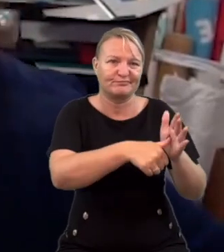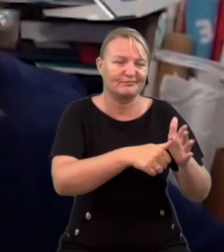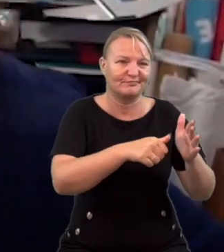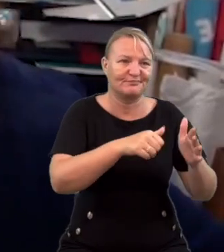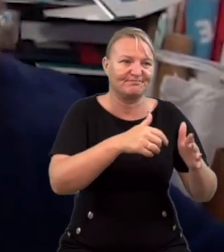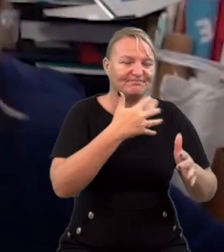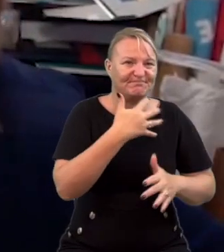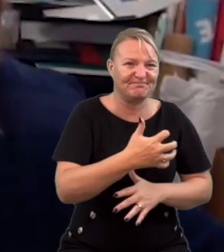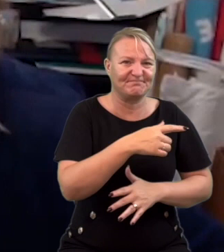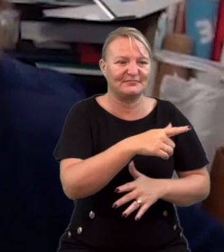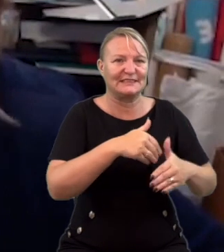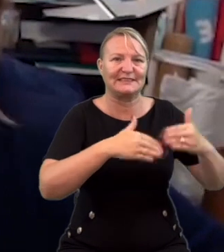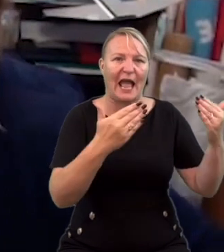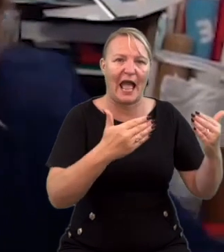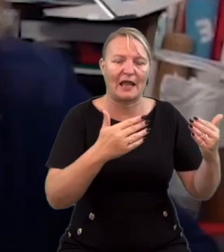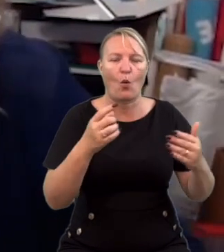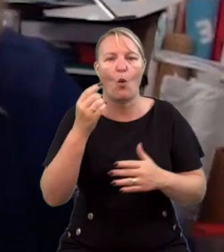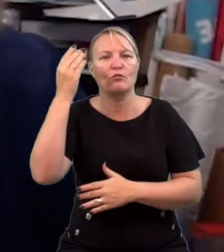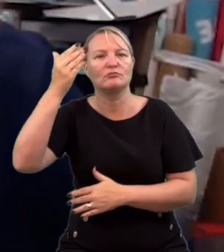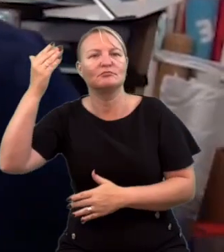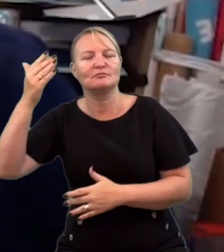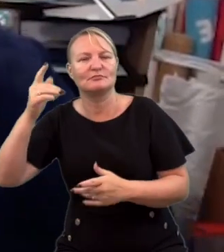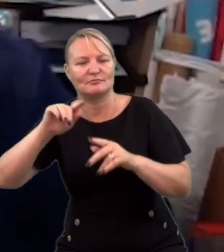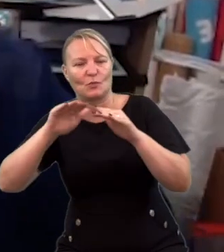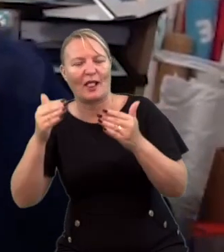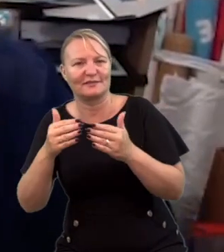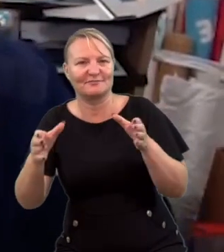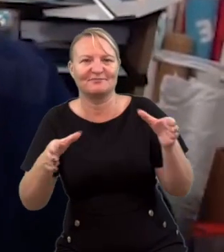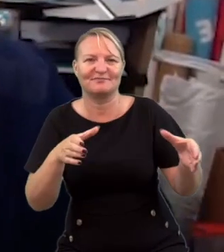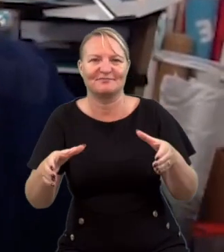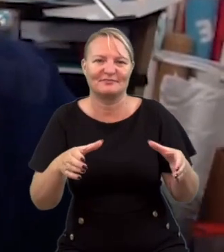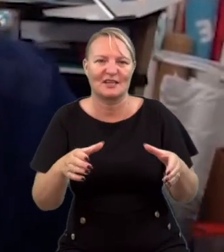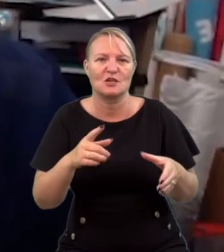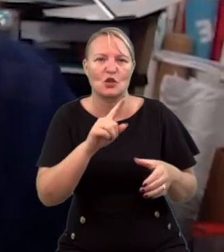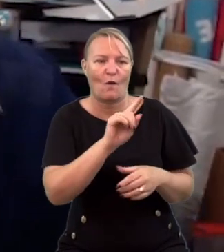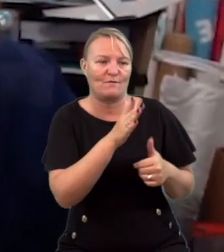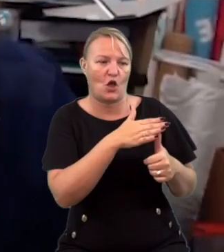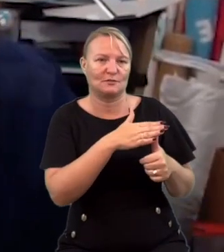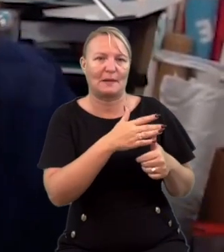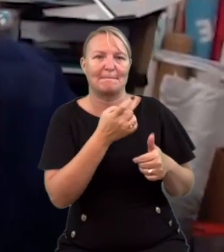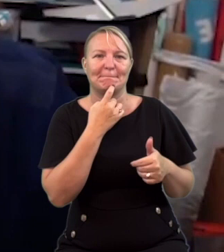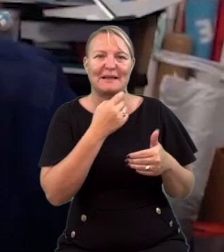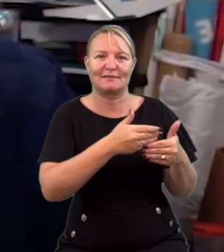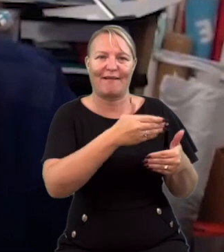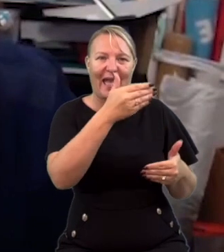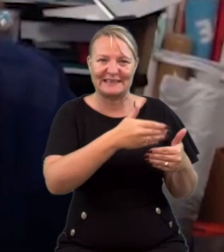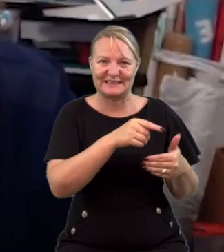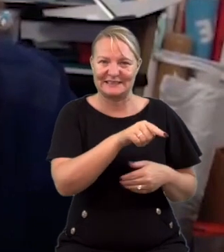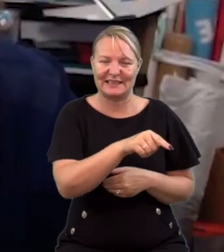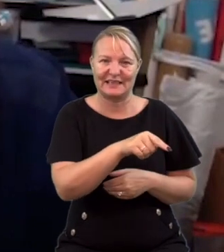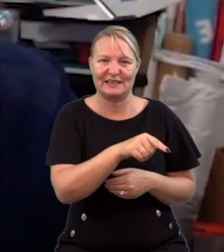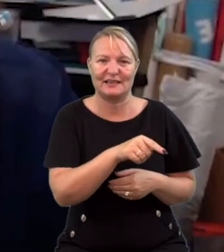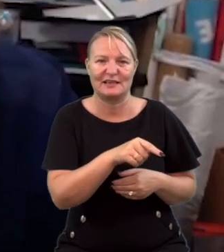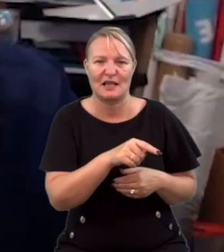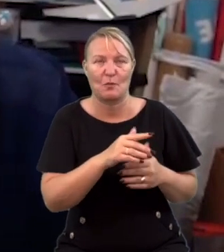magical nighttime reality. And so the set is made of a series of folding metal gates, which